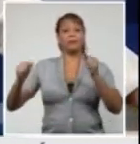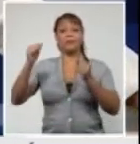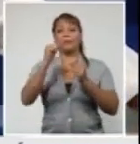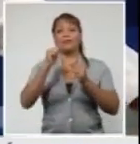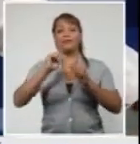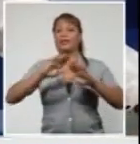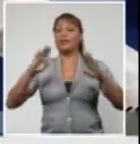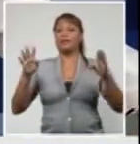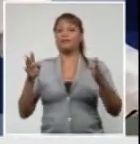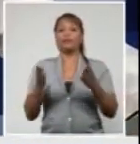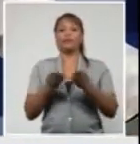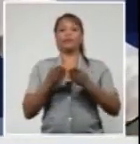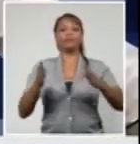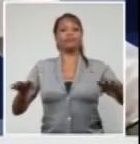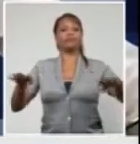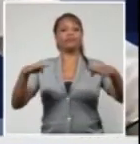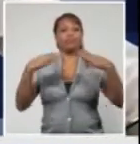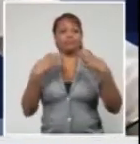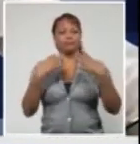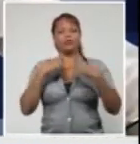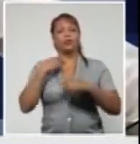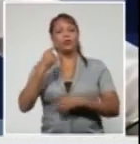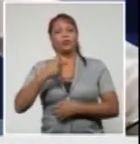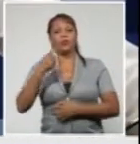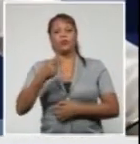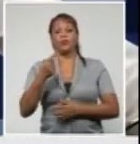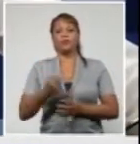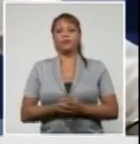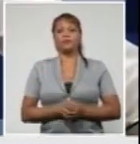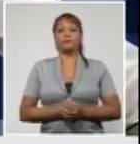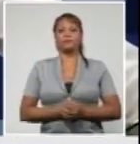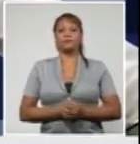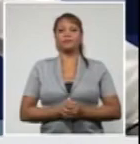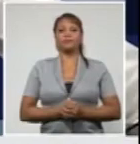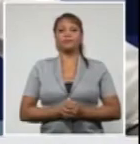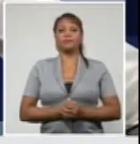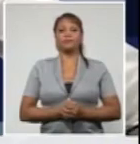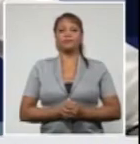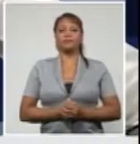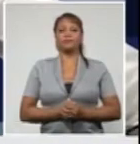interpreter, and good morning to everyone tuned in to this briefing.